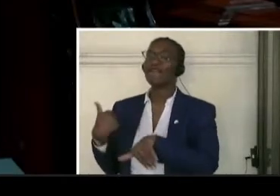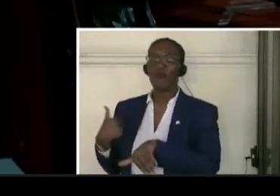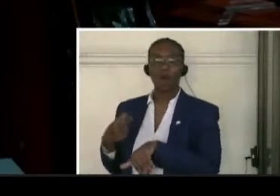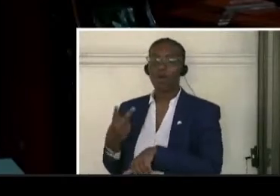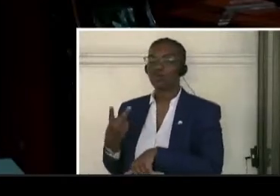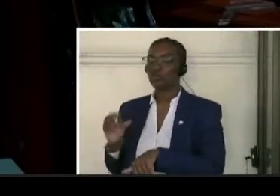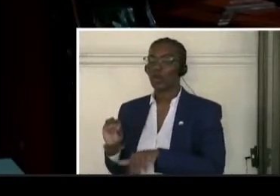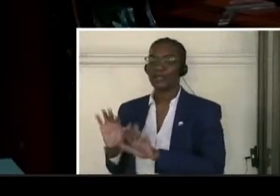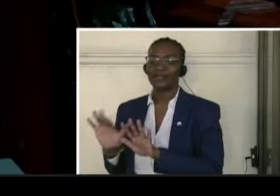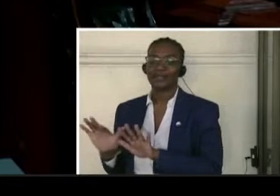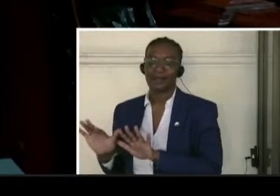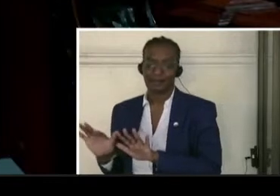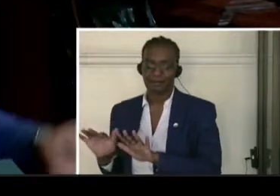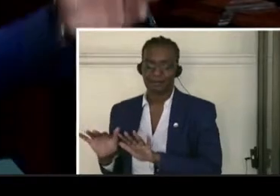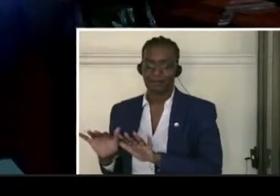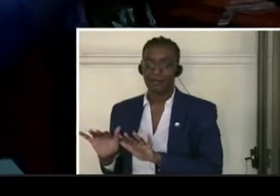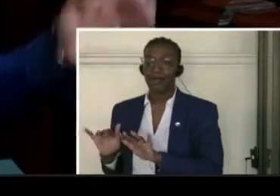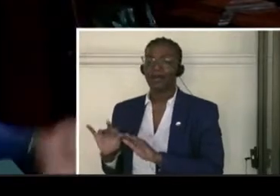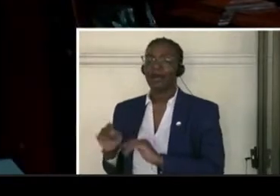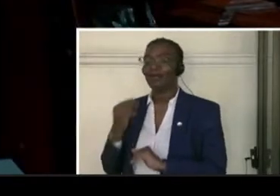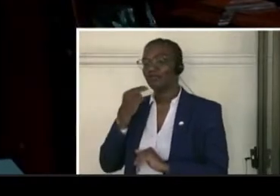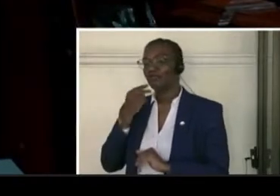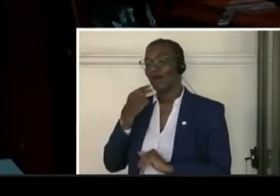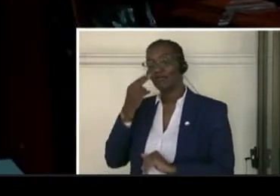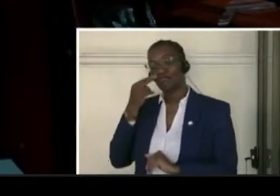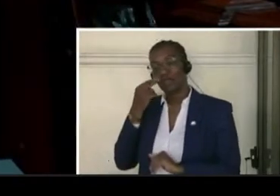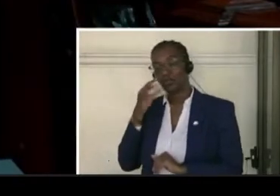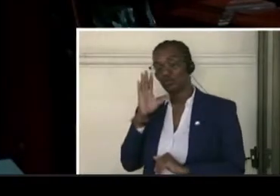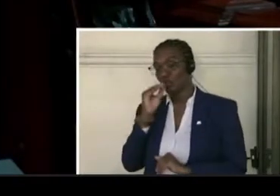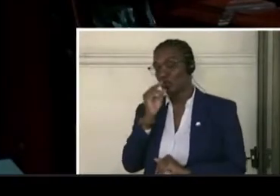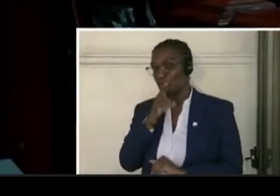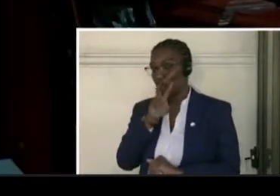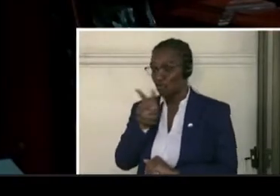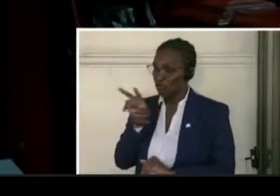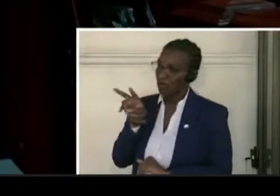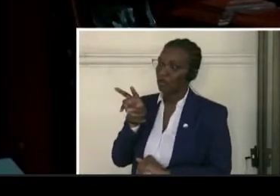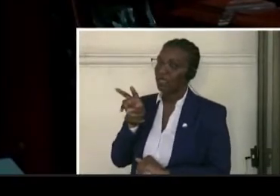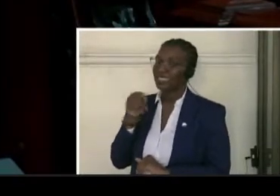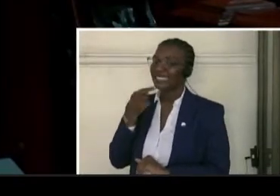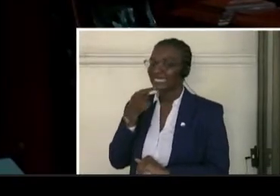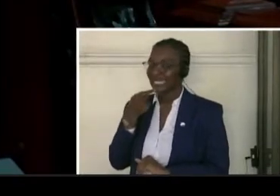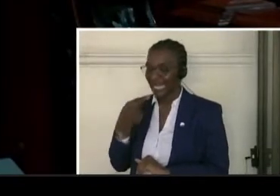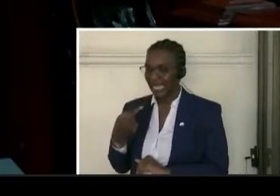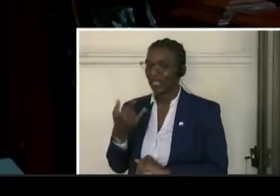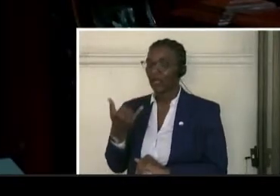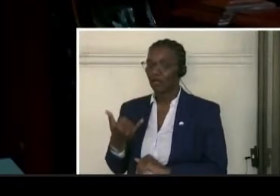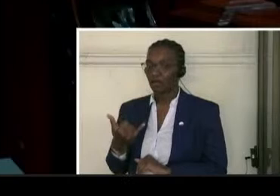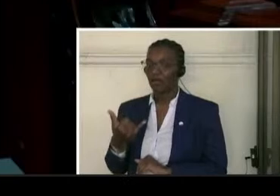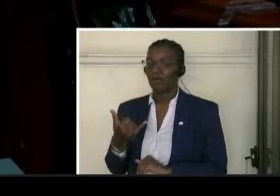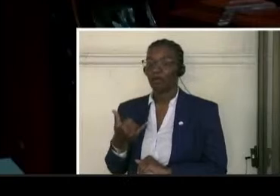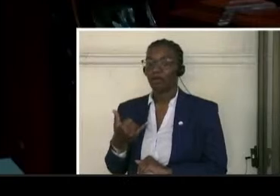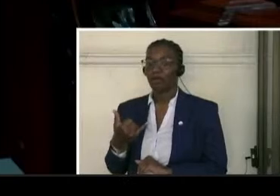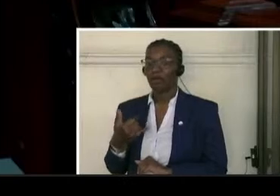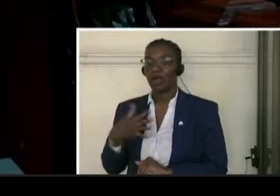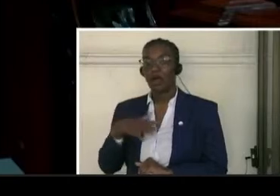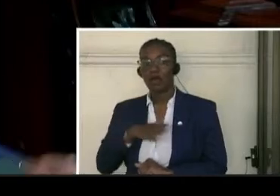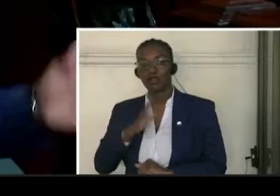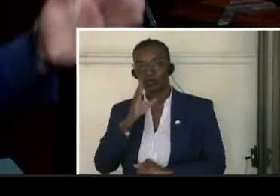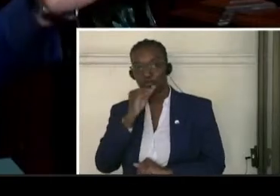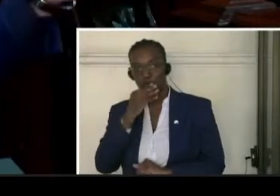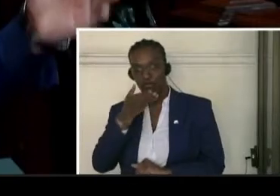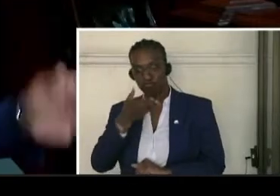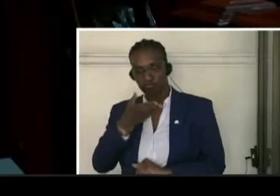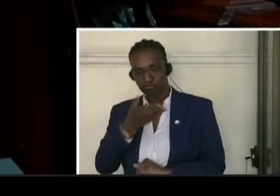fact. I'm tempted to look at you because I'm told it's your maiden speech and I just want to attend